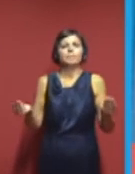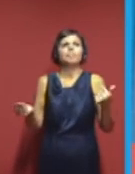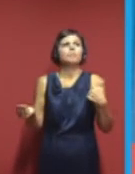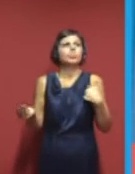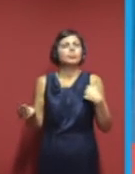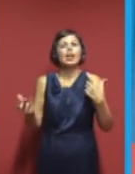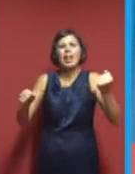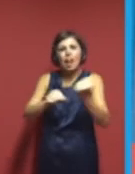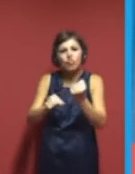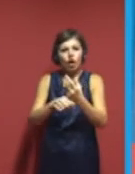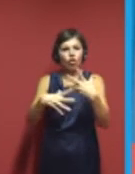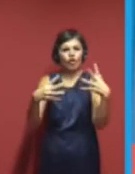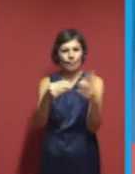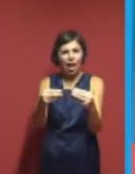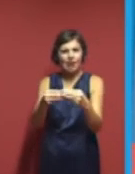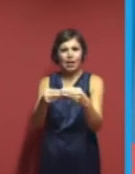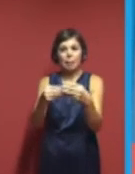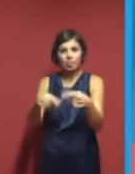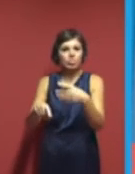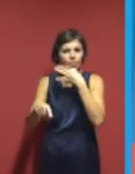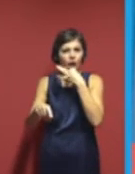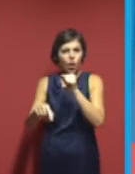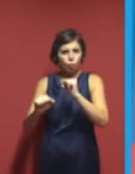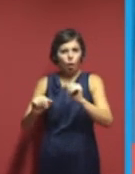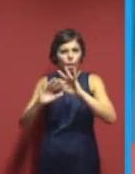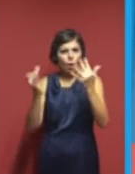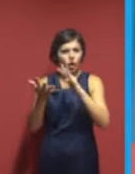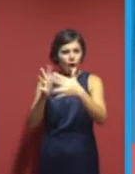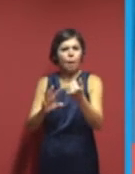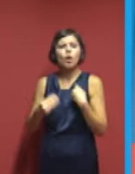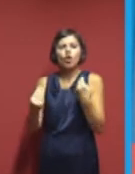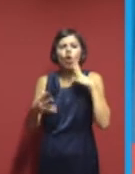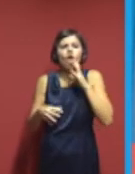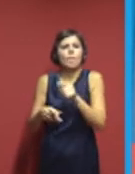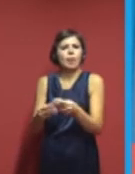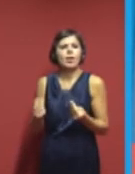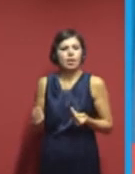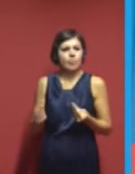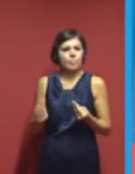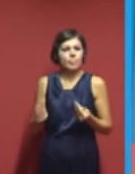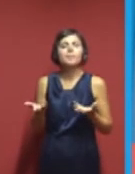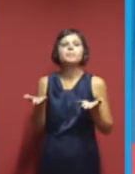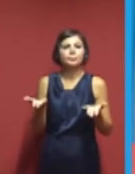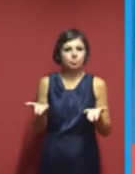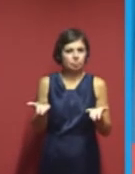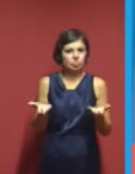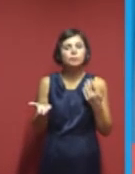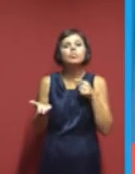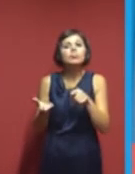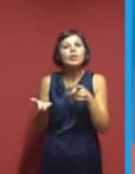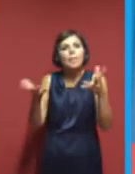and buildings, was created by humans. So the main way that we can solve these problems is by increasing human potential.